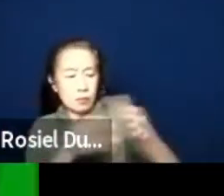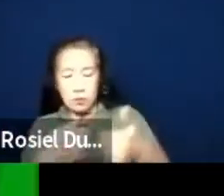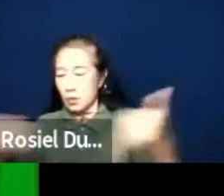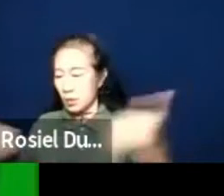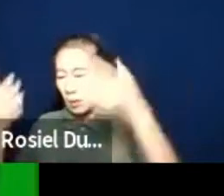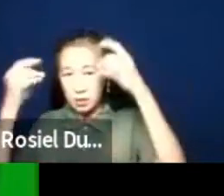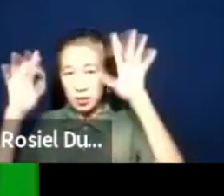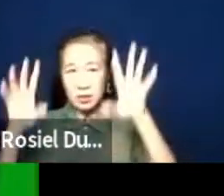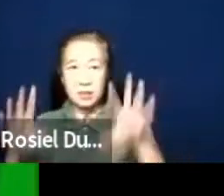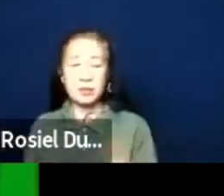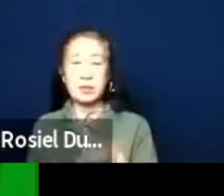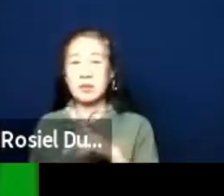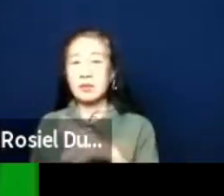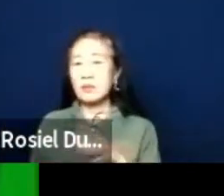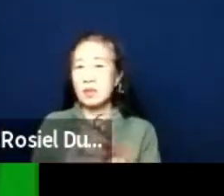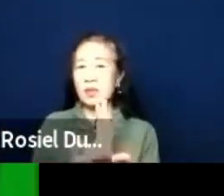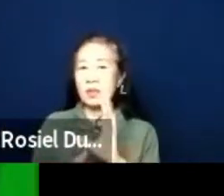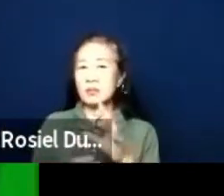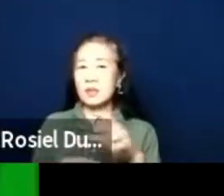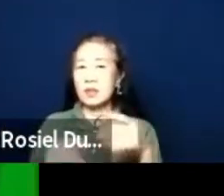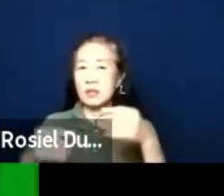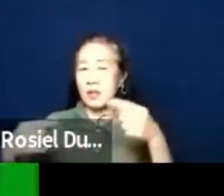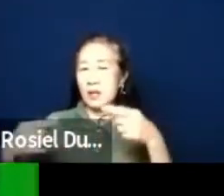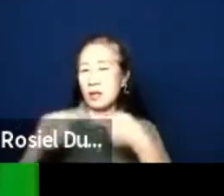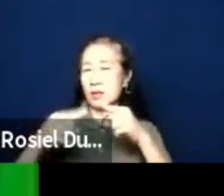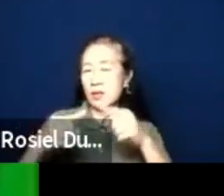objects like hot drinks or sharp objects.